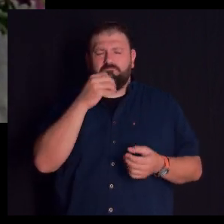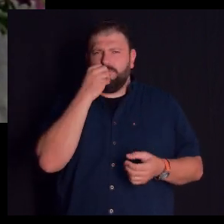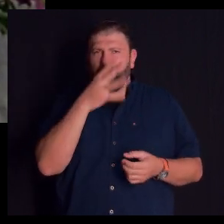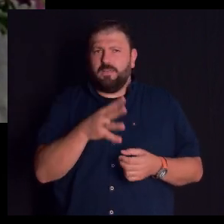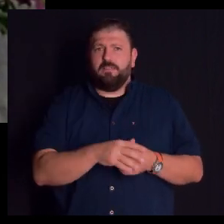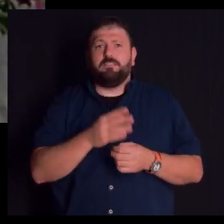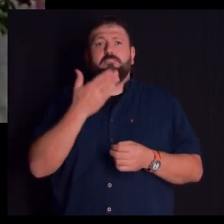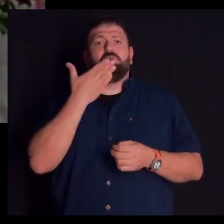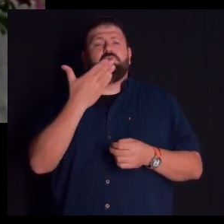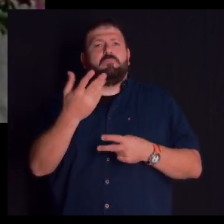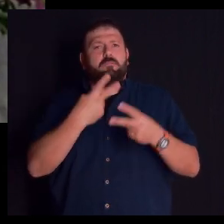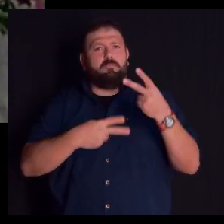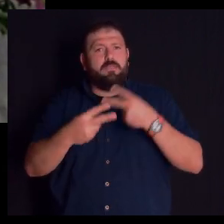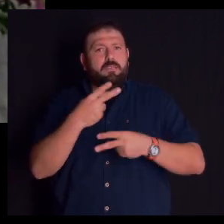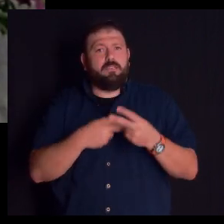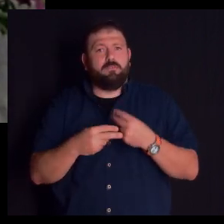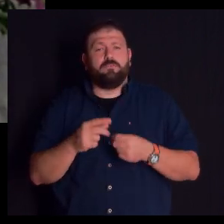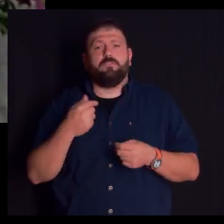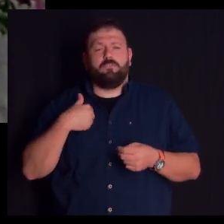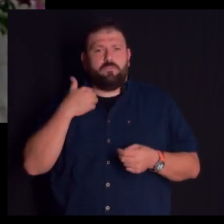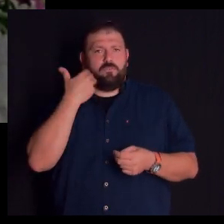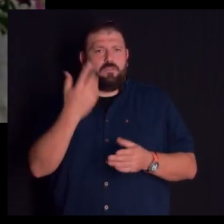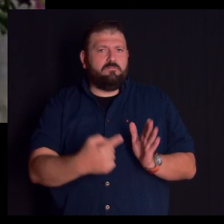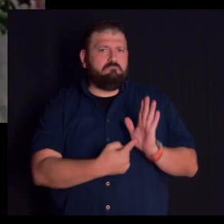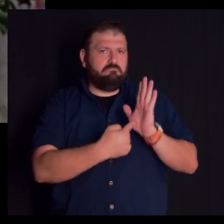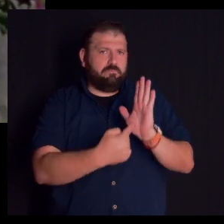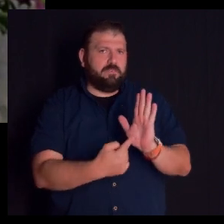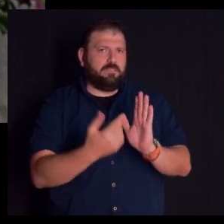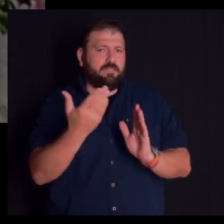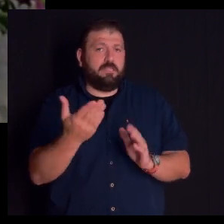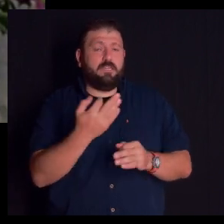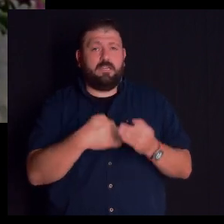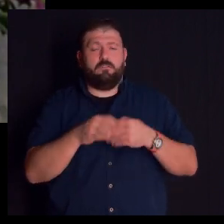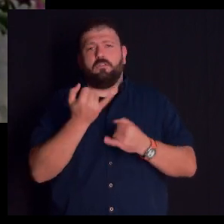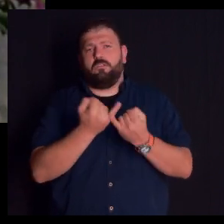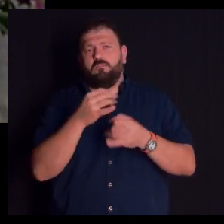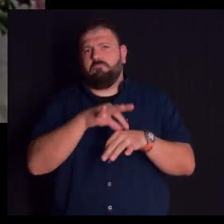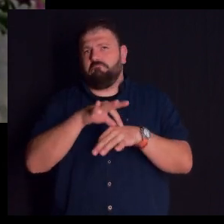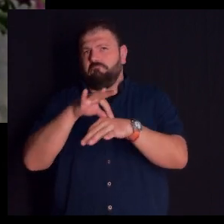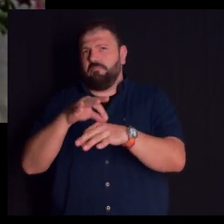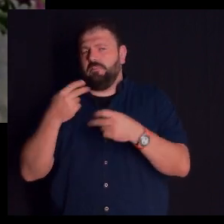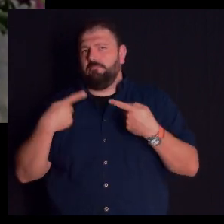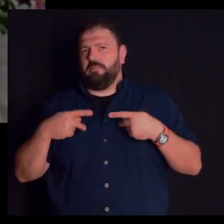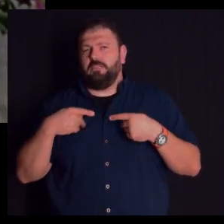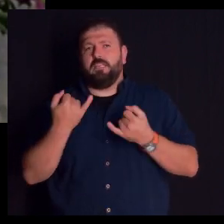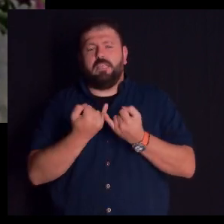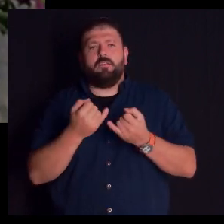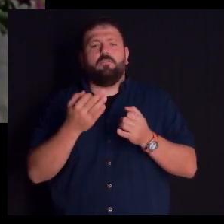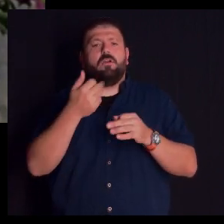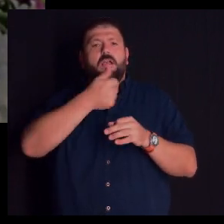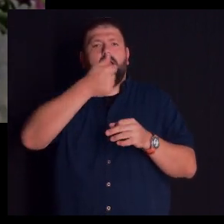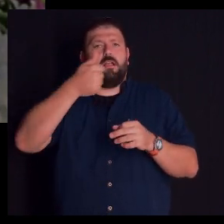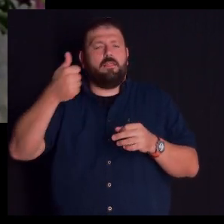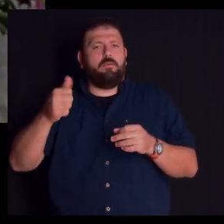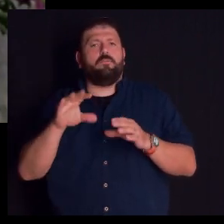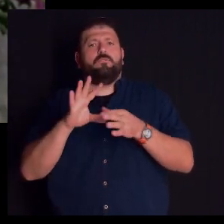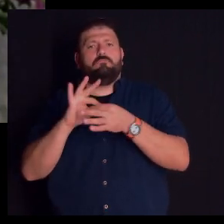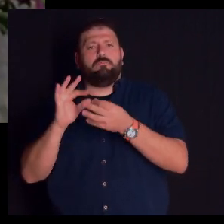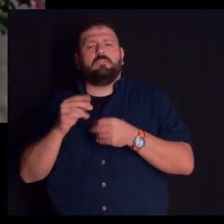in a spectacular way. Welcome you all, and I want to introduce this team. And also, I want to